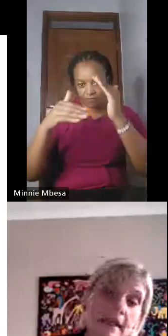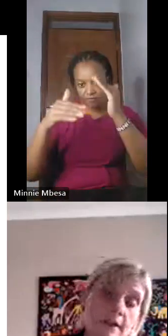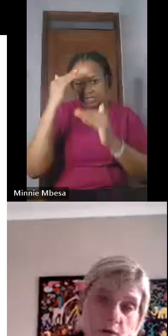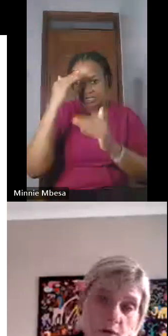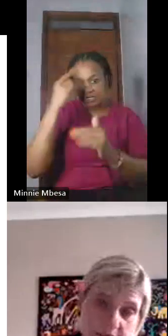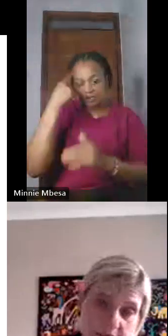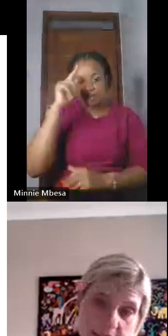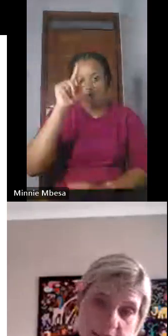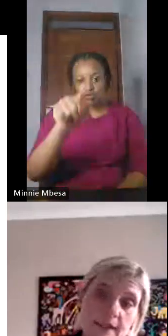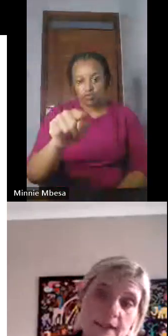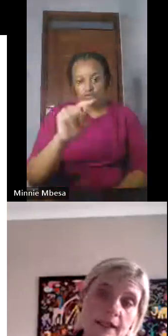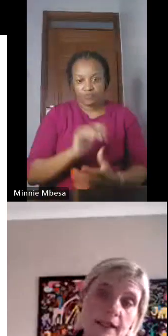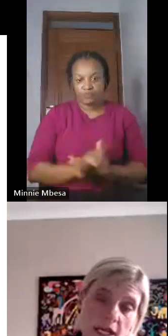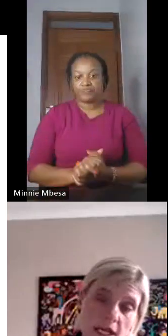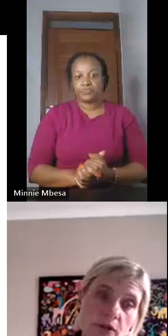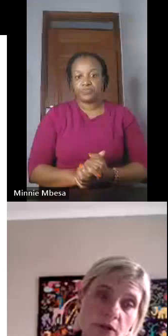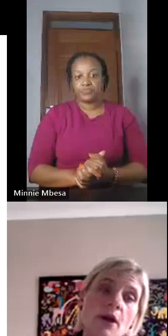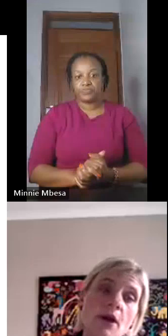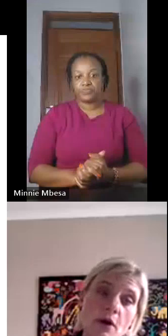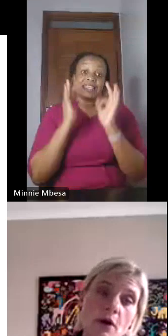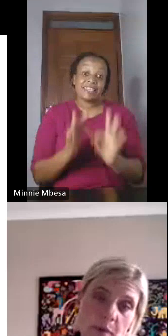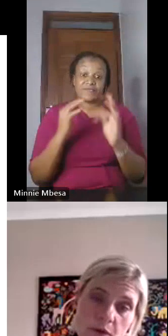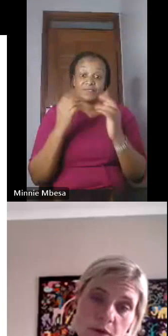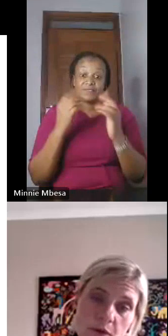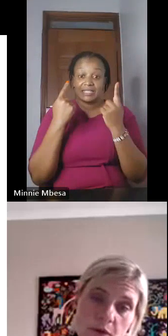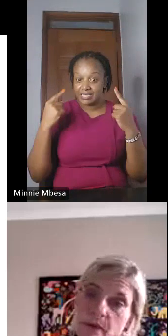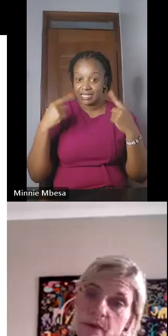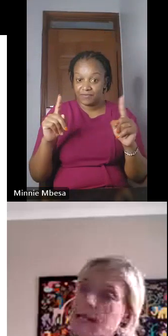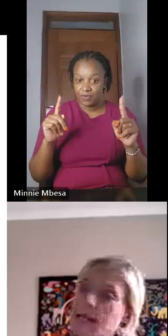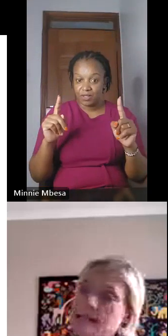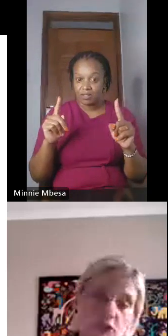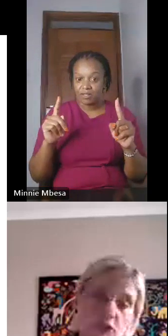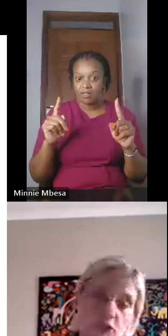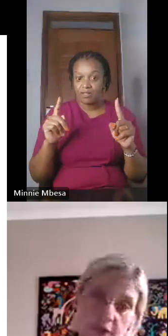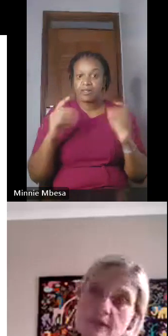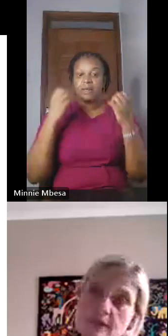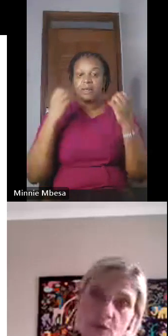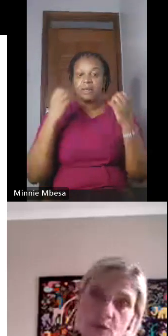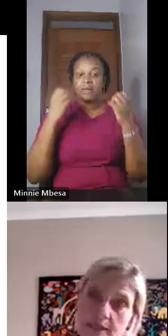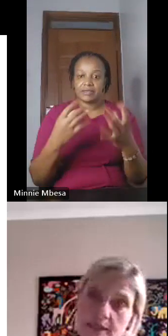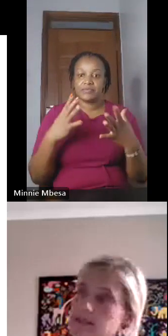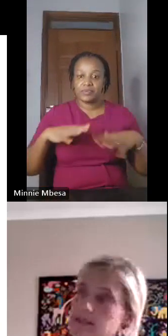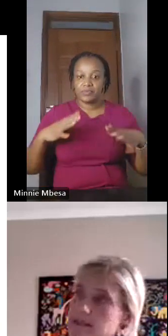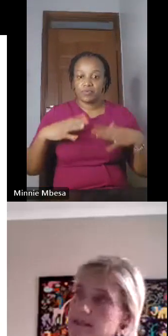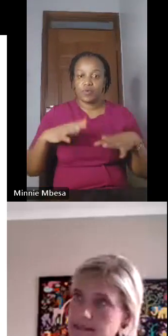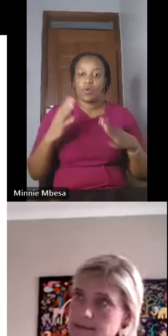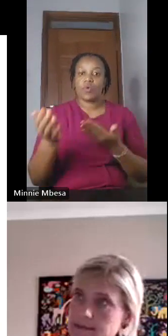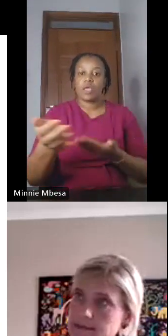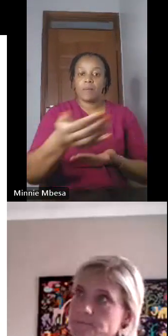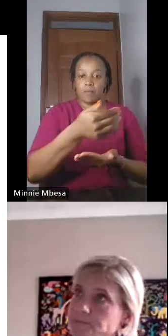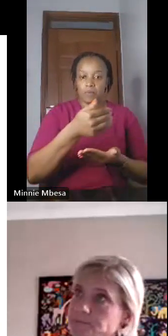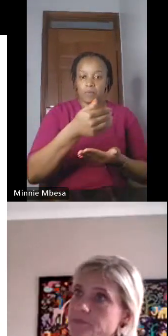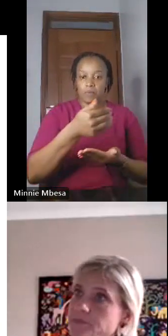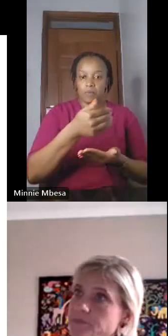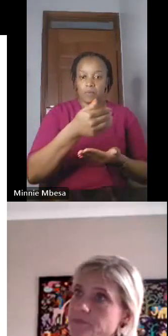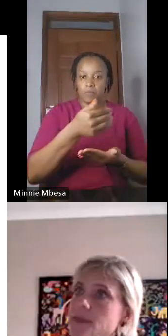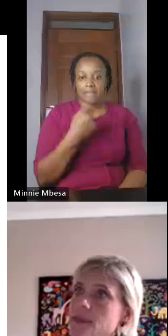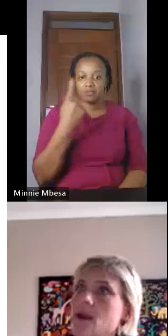And if you are successful in general, most people will mobilize in January 26.